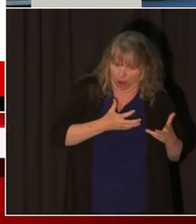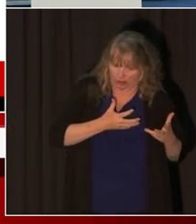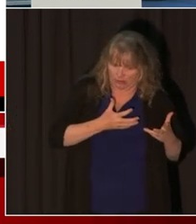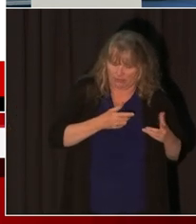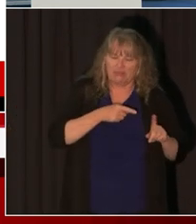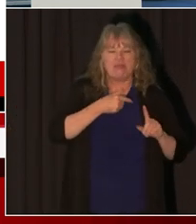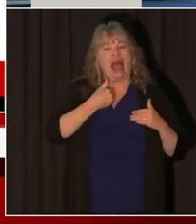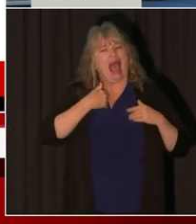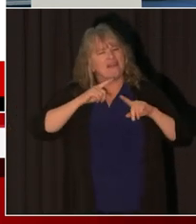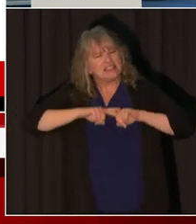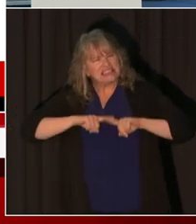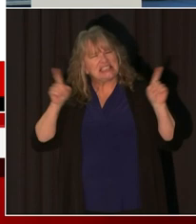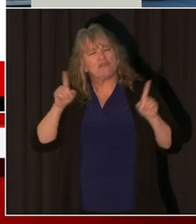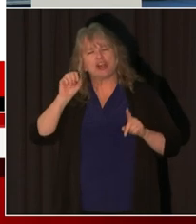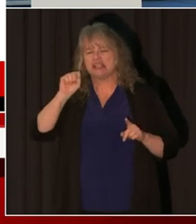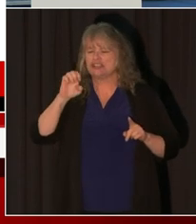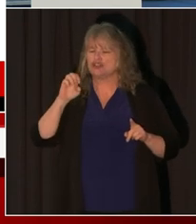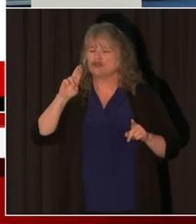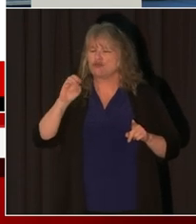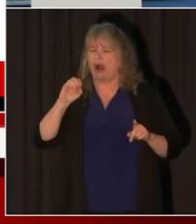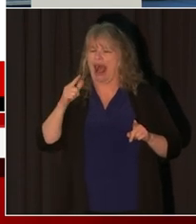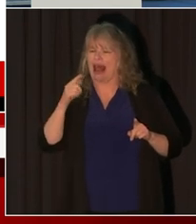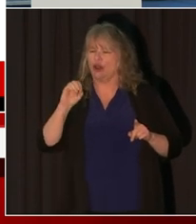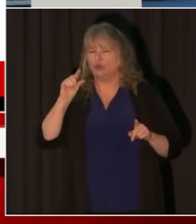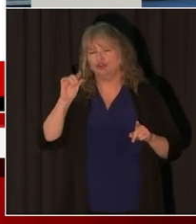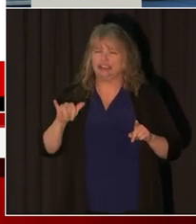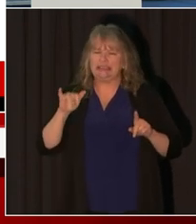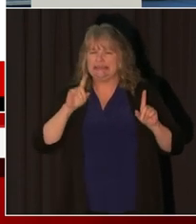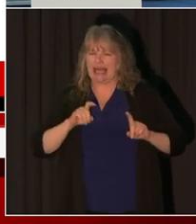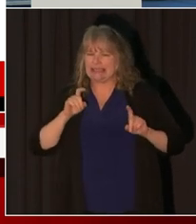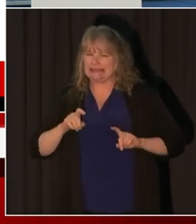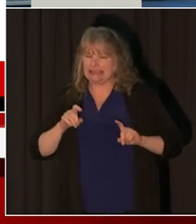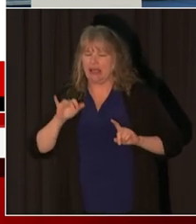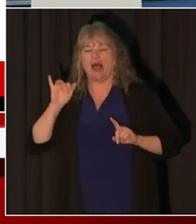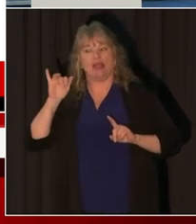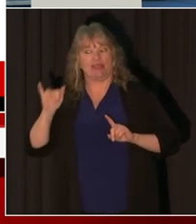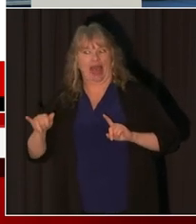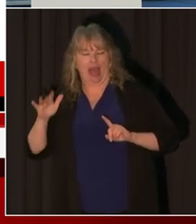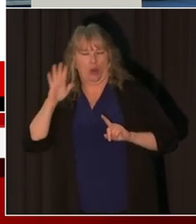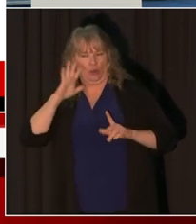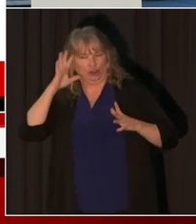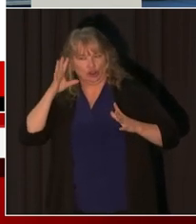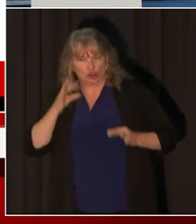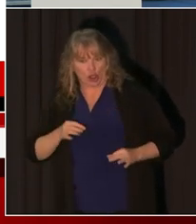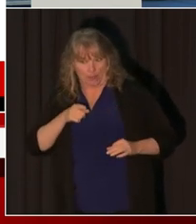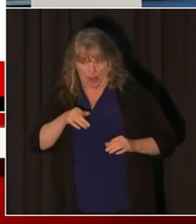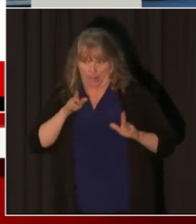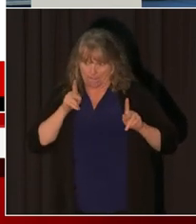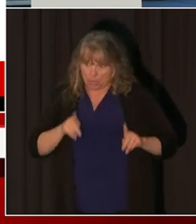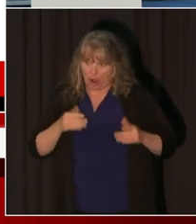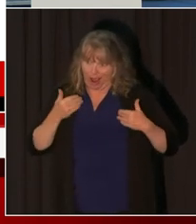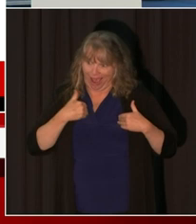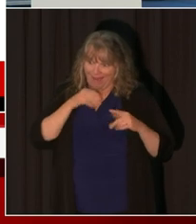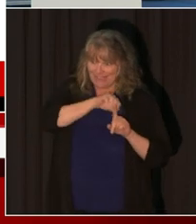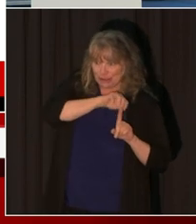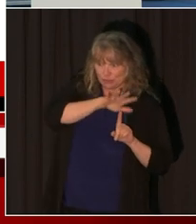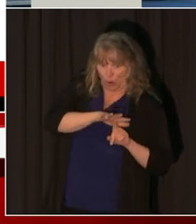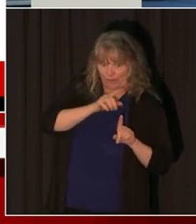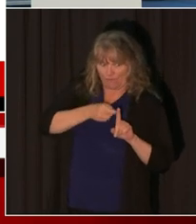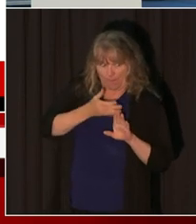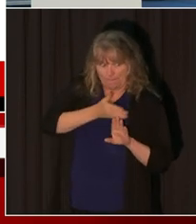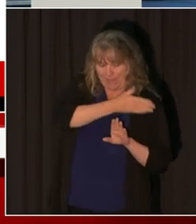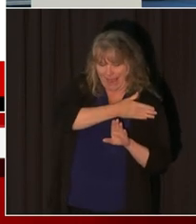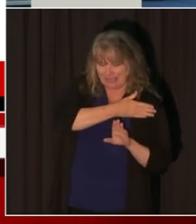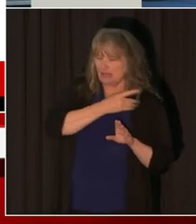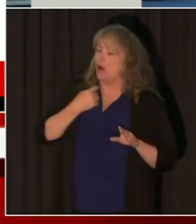serology testing, which is intended to determine an individual's past exposure. We have not yet made those tests widely